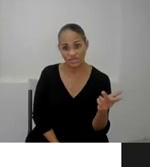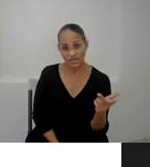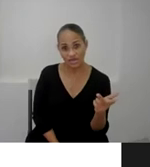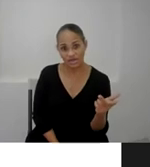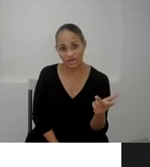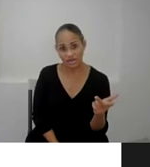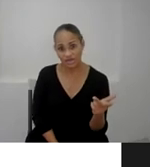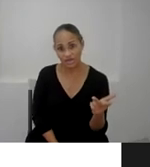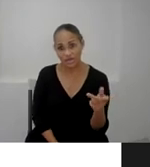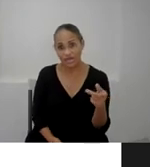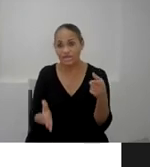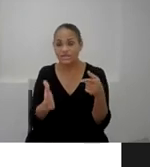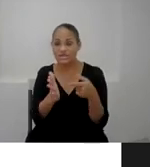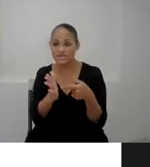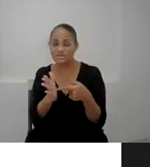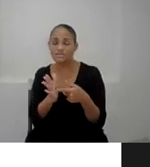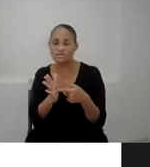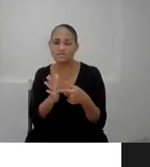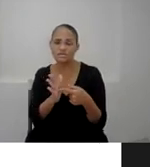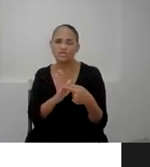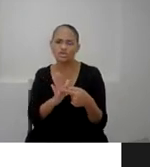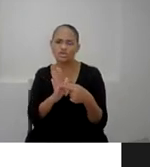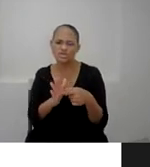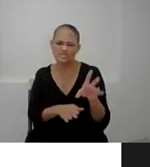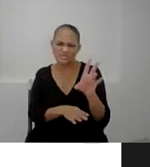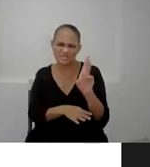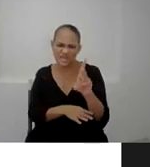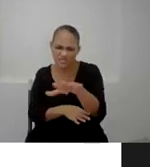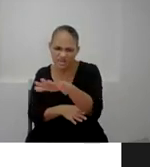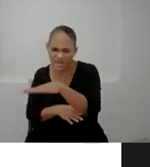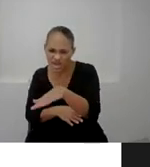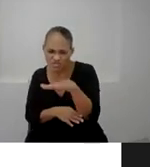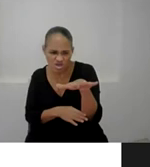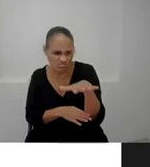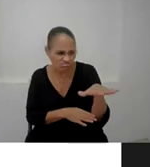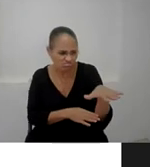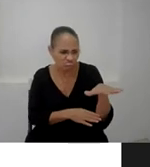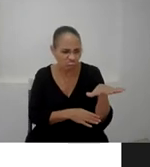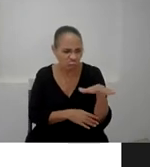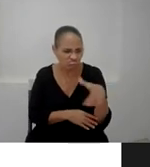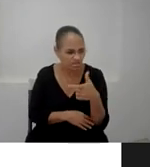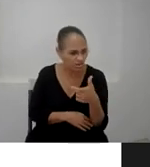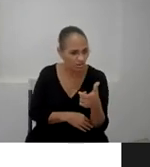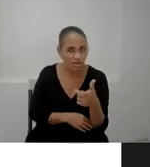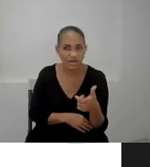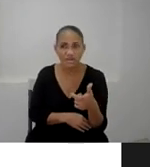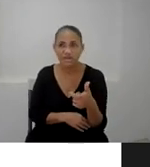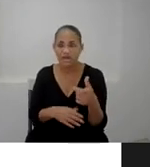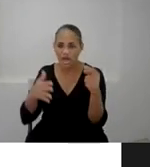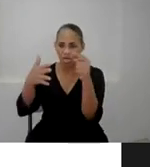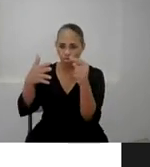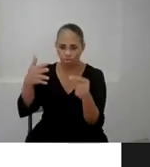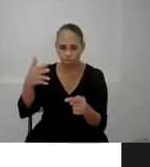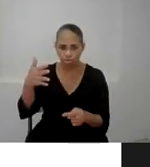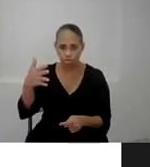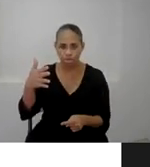This particular model has seven areas that they look at. I've highlighted in red one that I